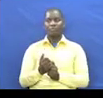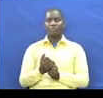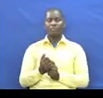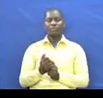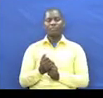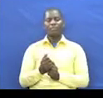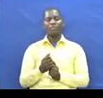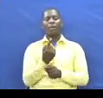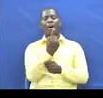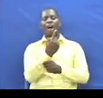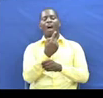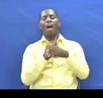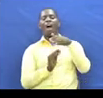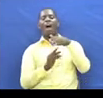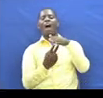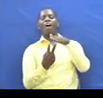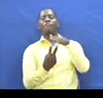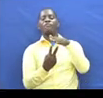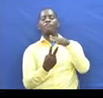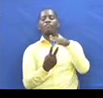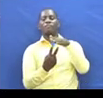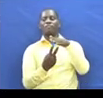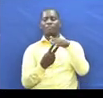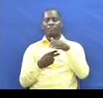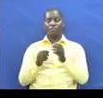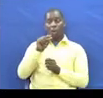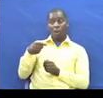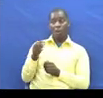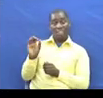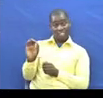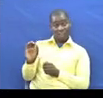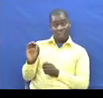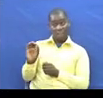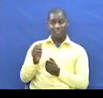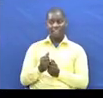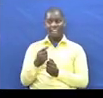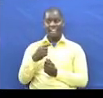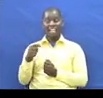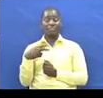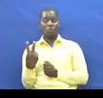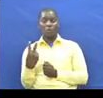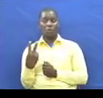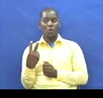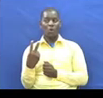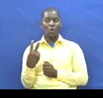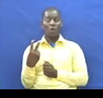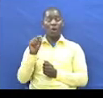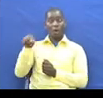a half, 0, and 2, -2,